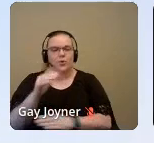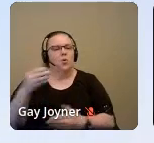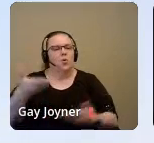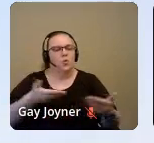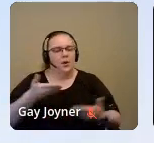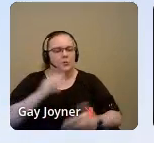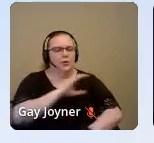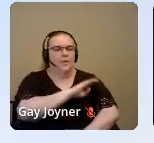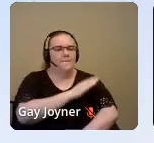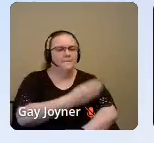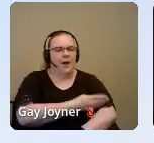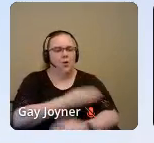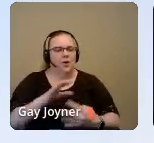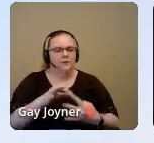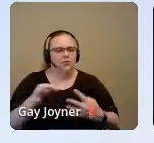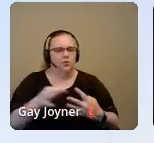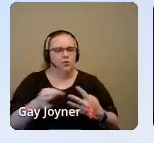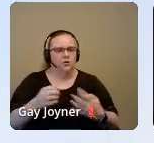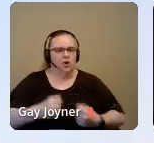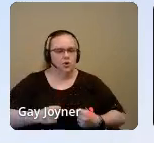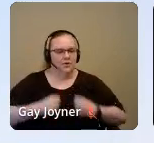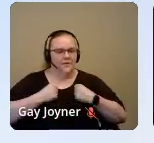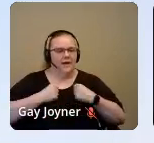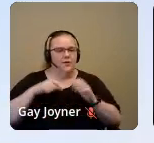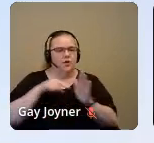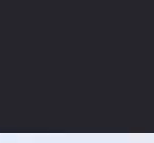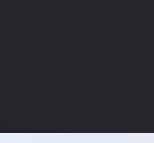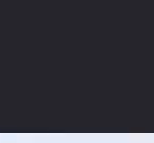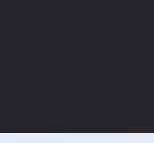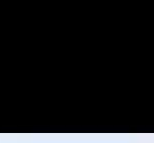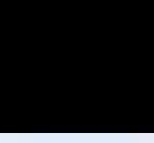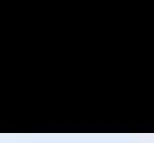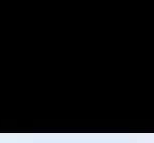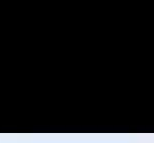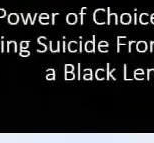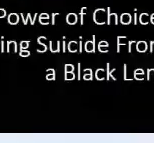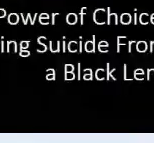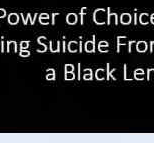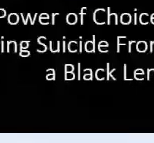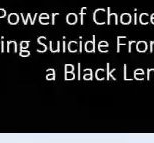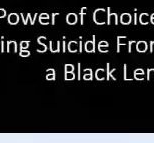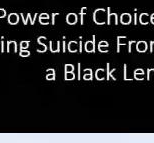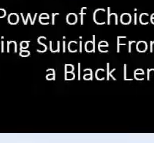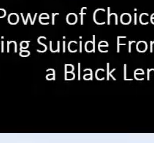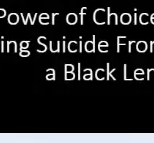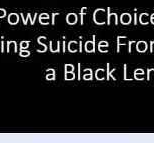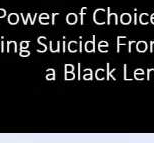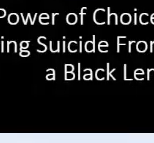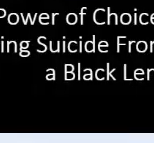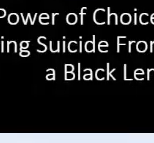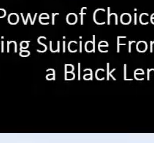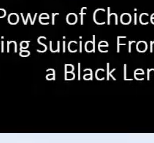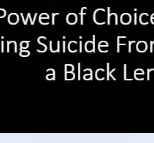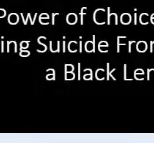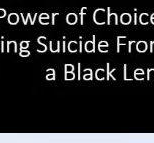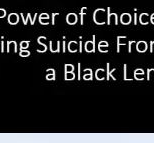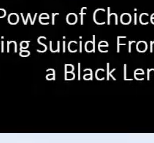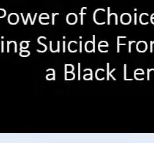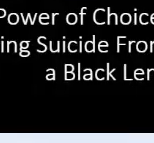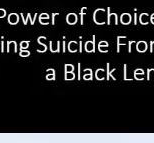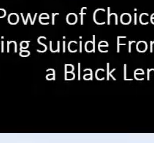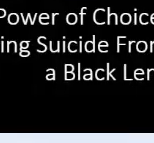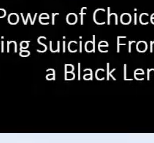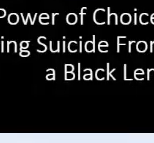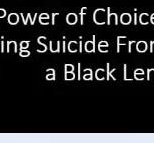Surviving Suicide from a Black Lens by Kelechi Ubozo. I am your Intact Session moderator, Dr.